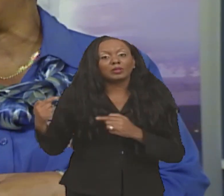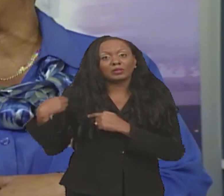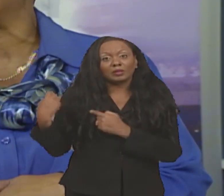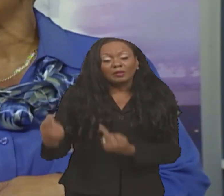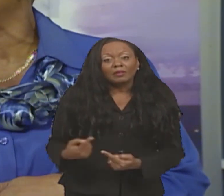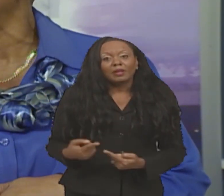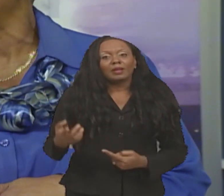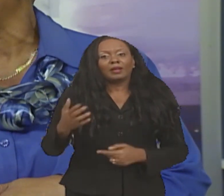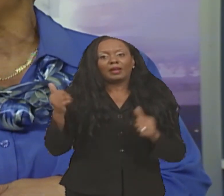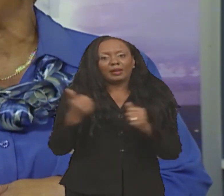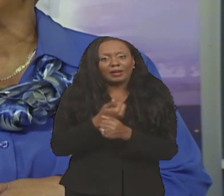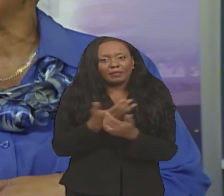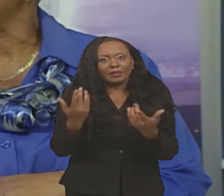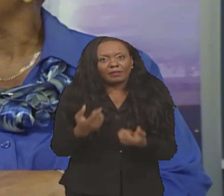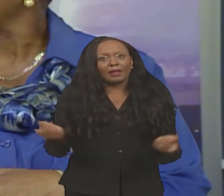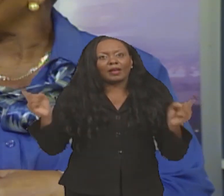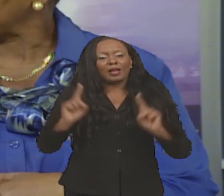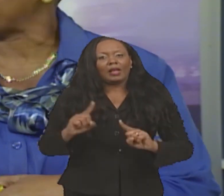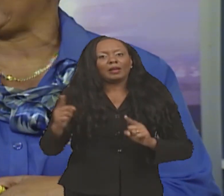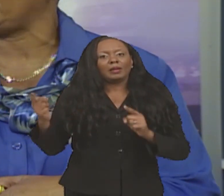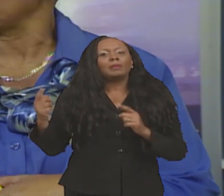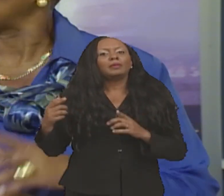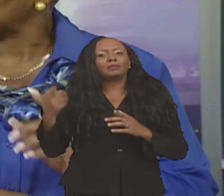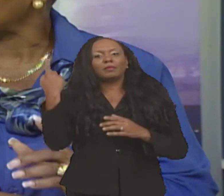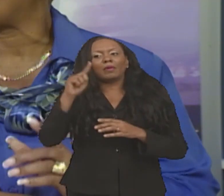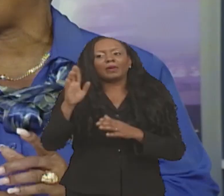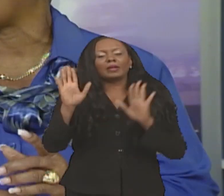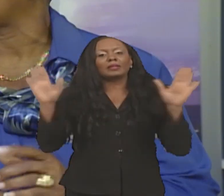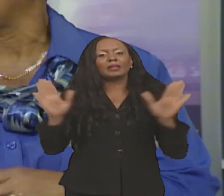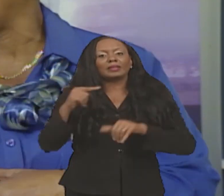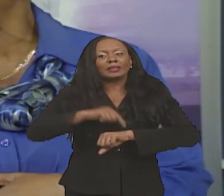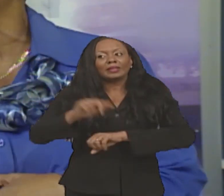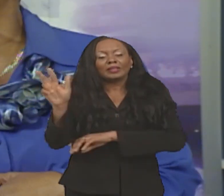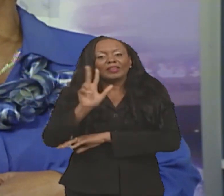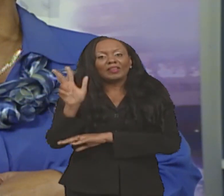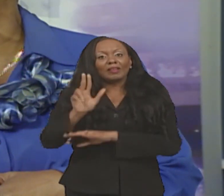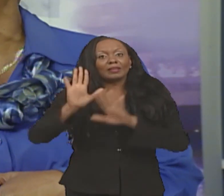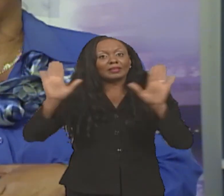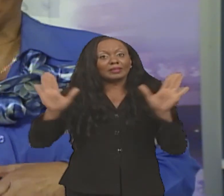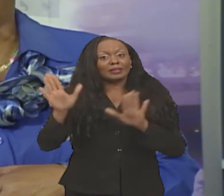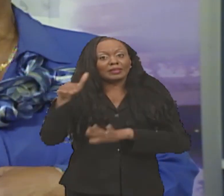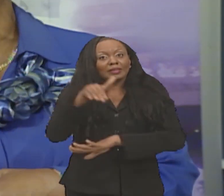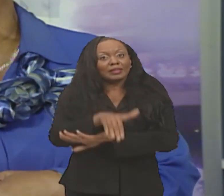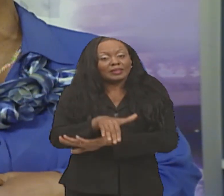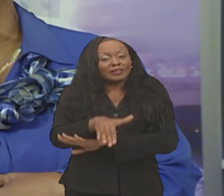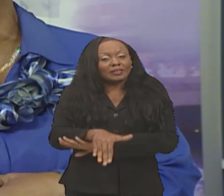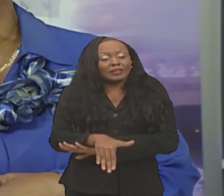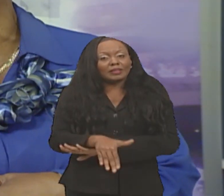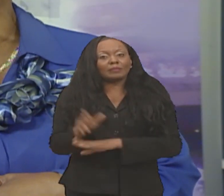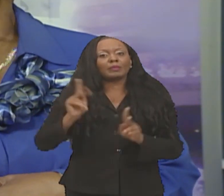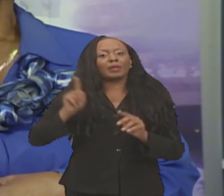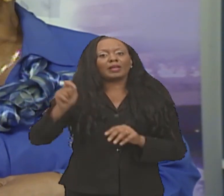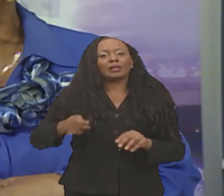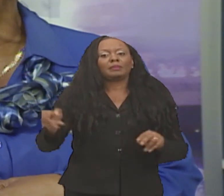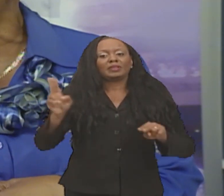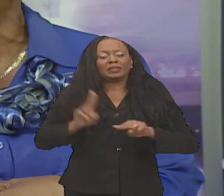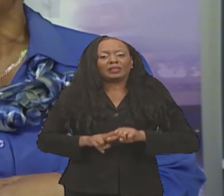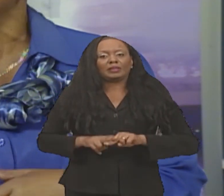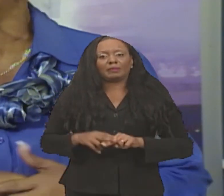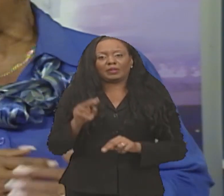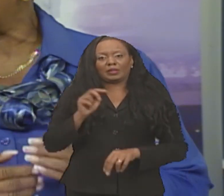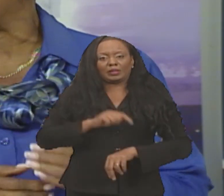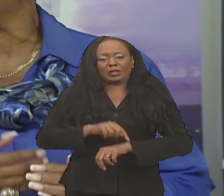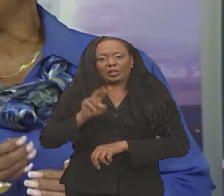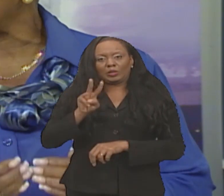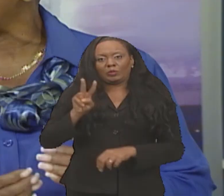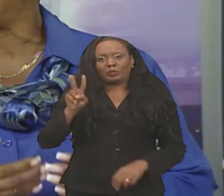in our celebration that will lead in 3 o'clock on Sunday evening, but we ask people to be seated by 2:30